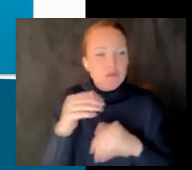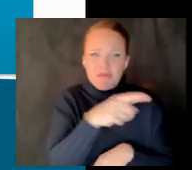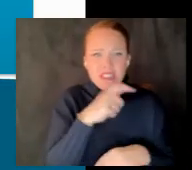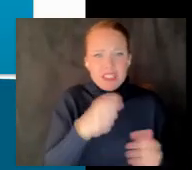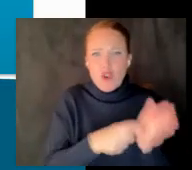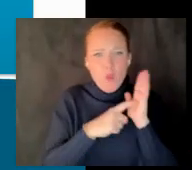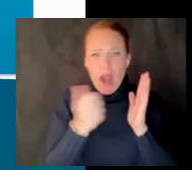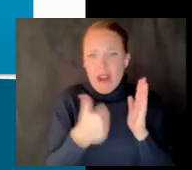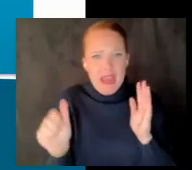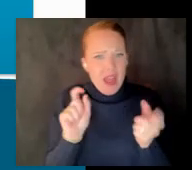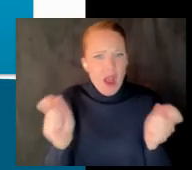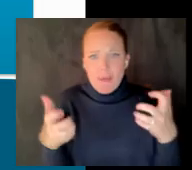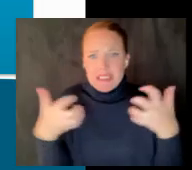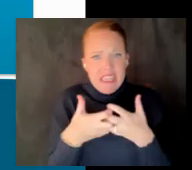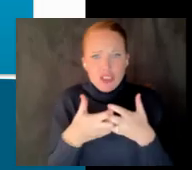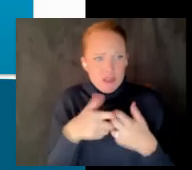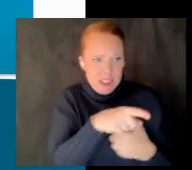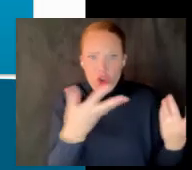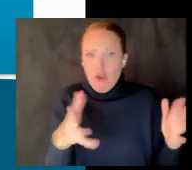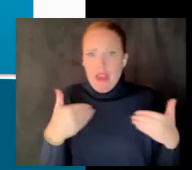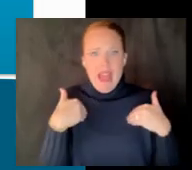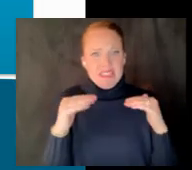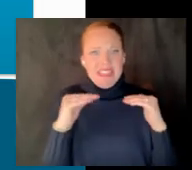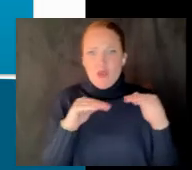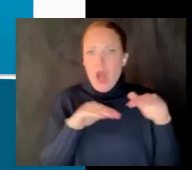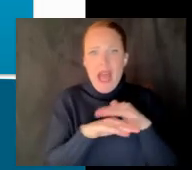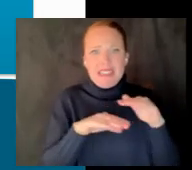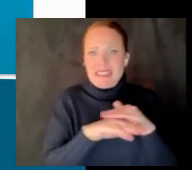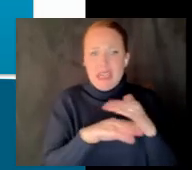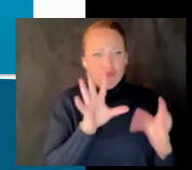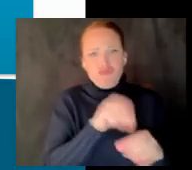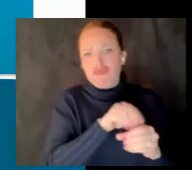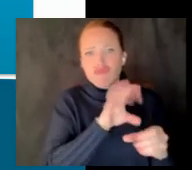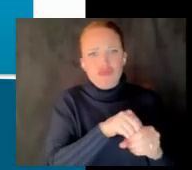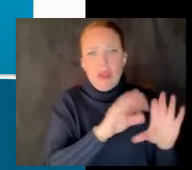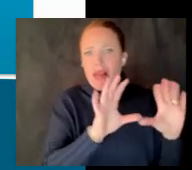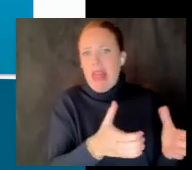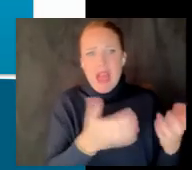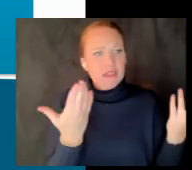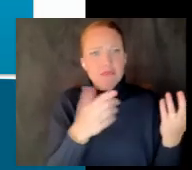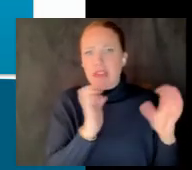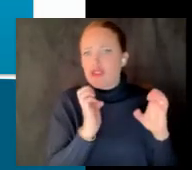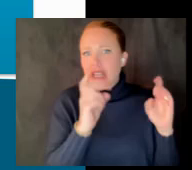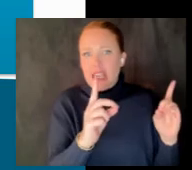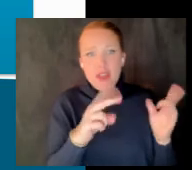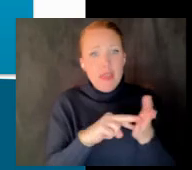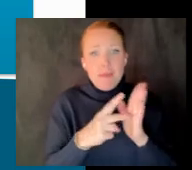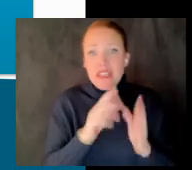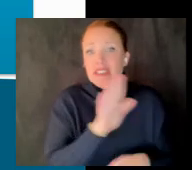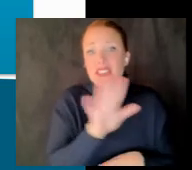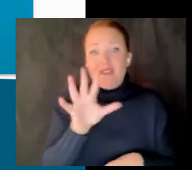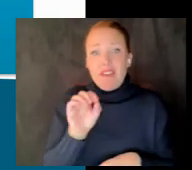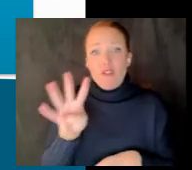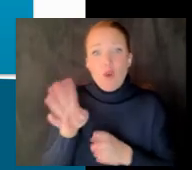any accommodations to ensure that he had equal access to participate in school activities and receive an education, Luke's 504 plan